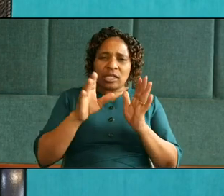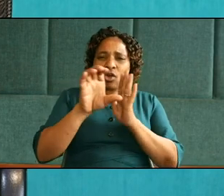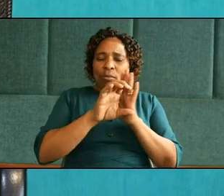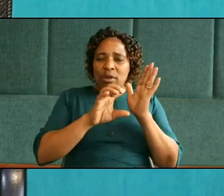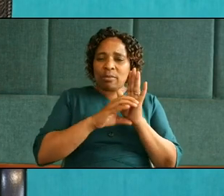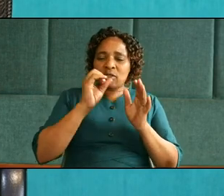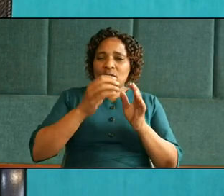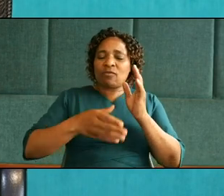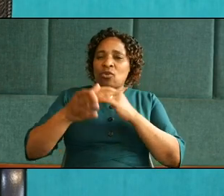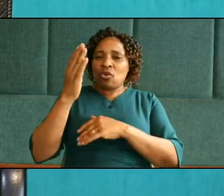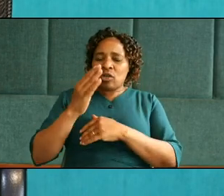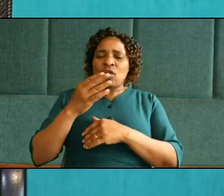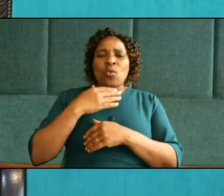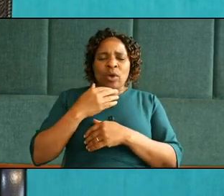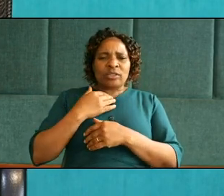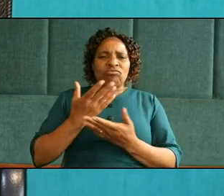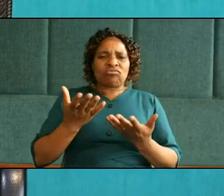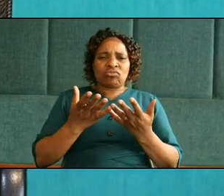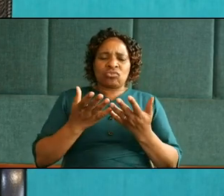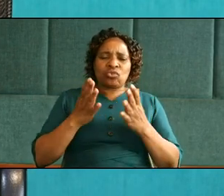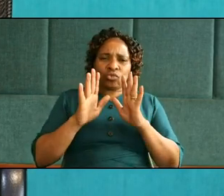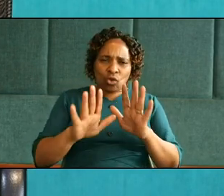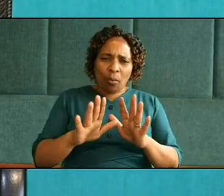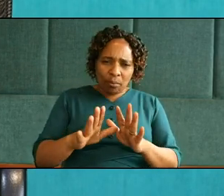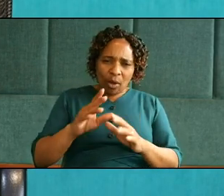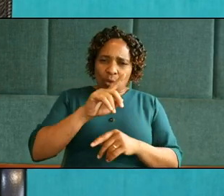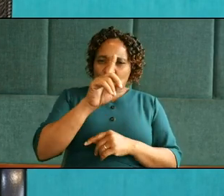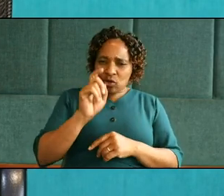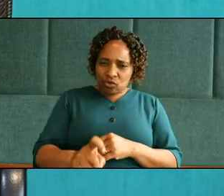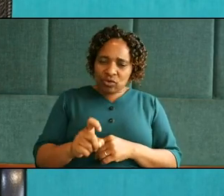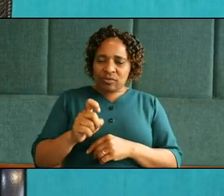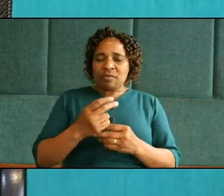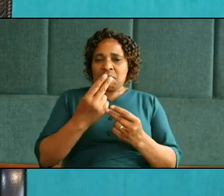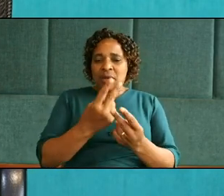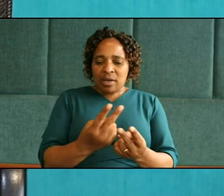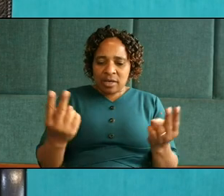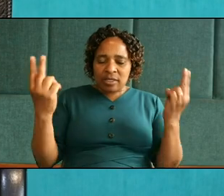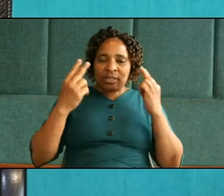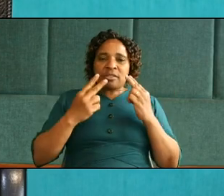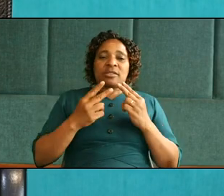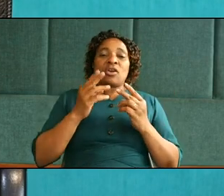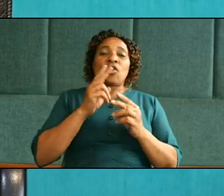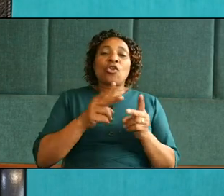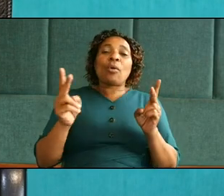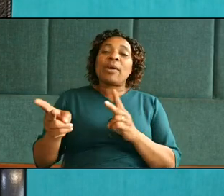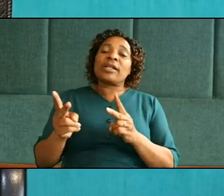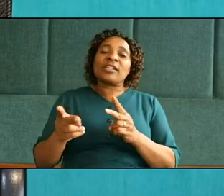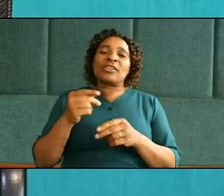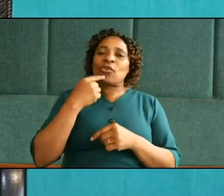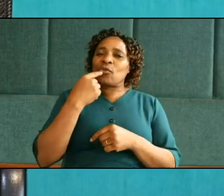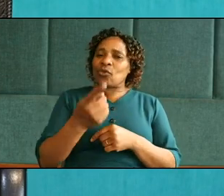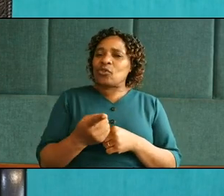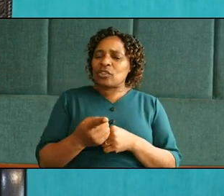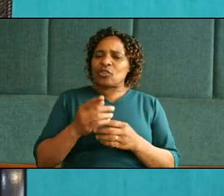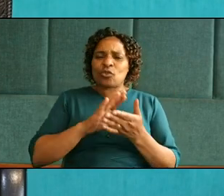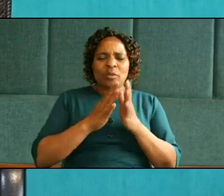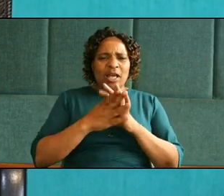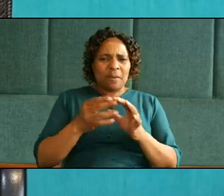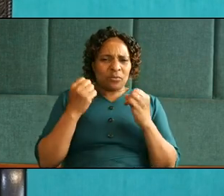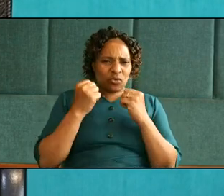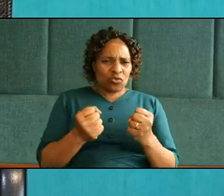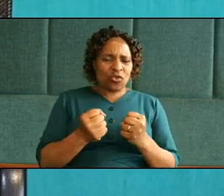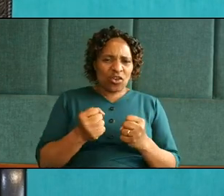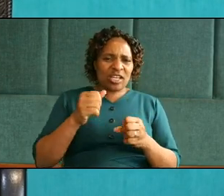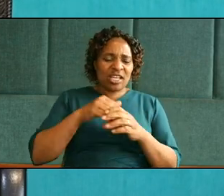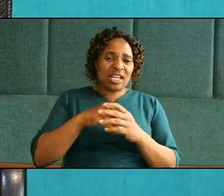God. And I just want to pose a question to my panelists here. Usually, being told to be courageous would be maybe